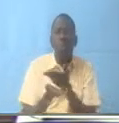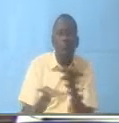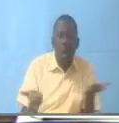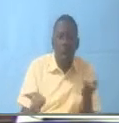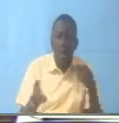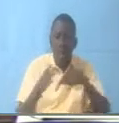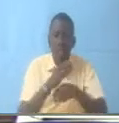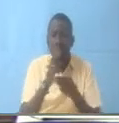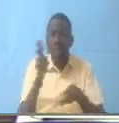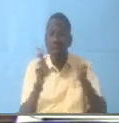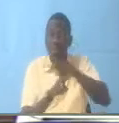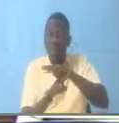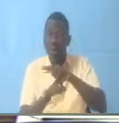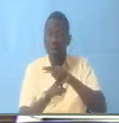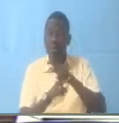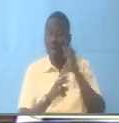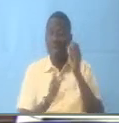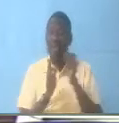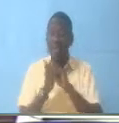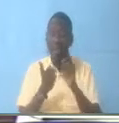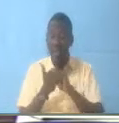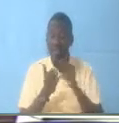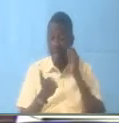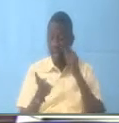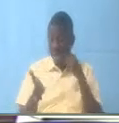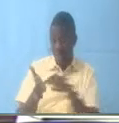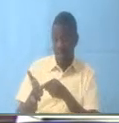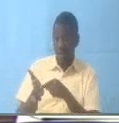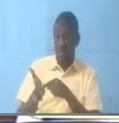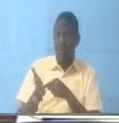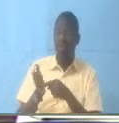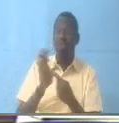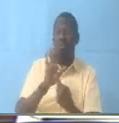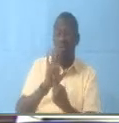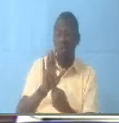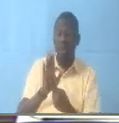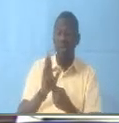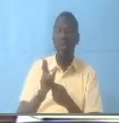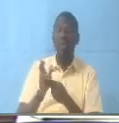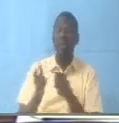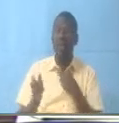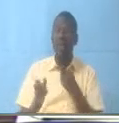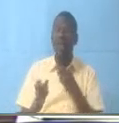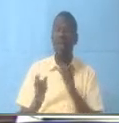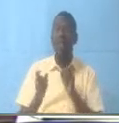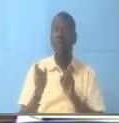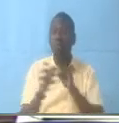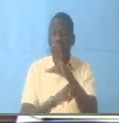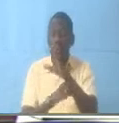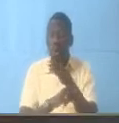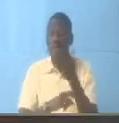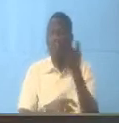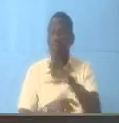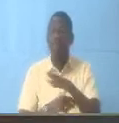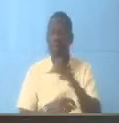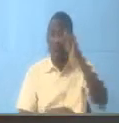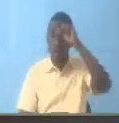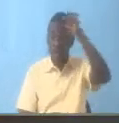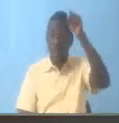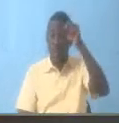it is stated that the orders actually came from the president to shoot at the students. amul fenn foo xam ne report biñ